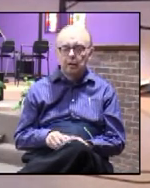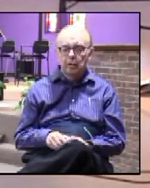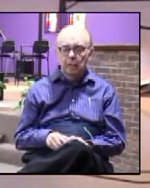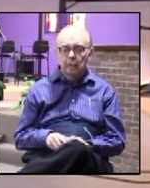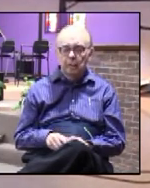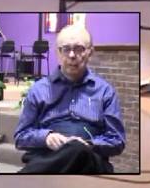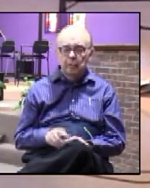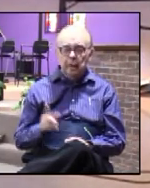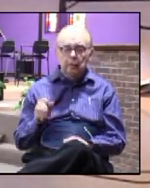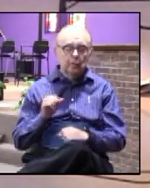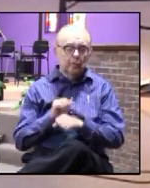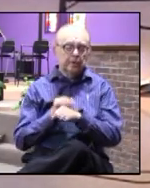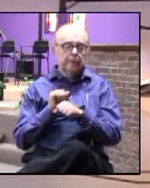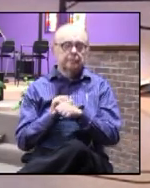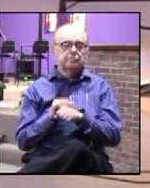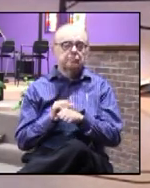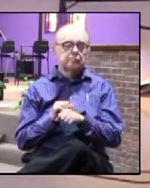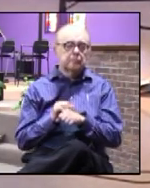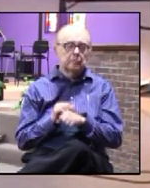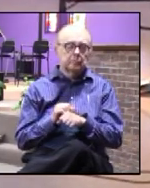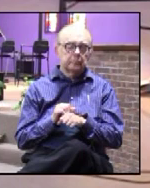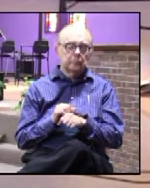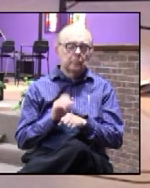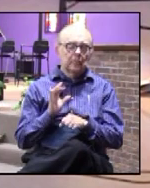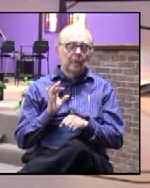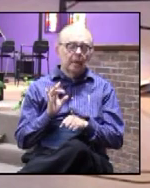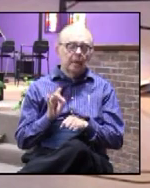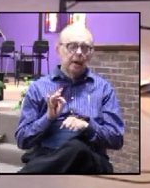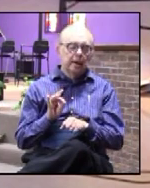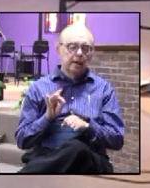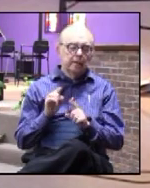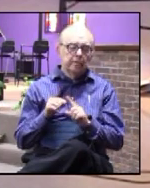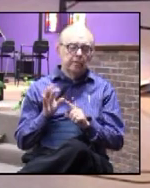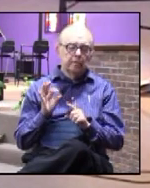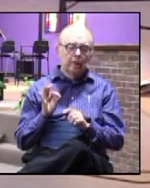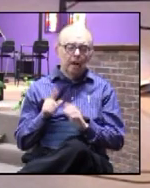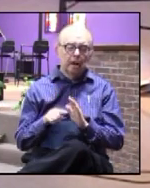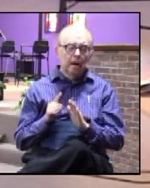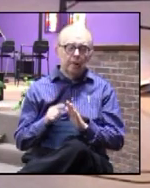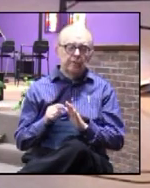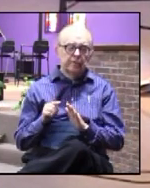And working 8 to 9 hours, sometimes 10, sometimes 12.